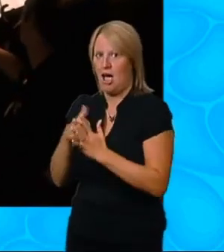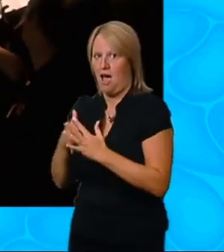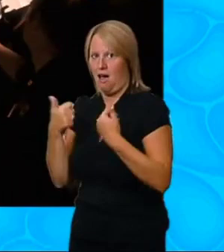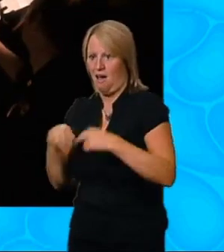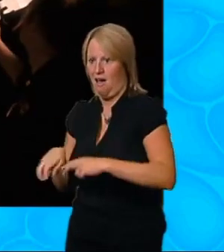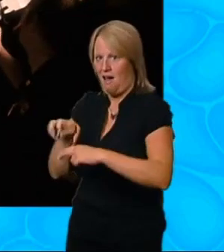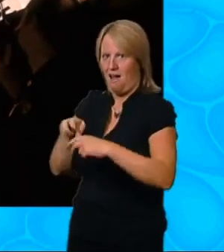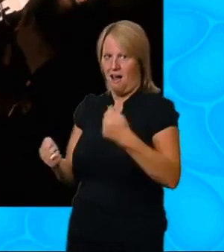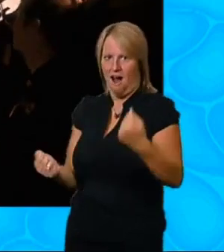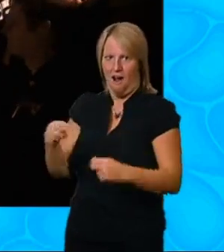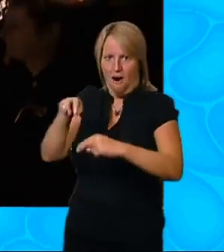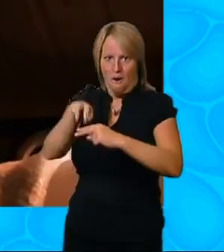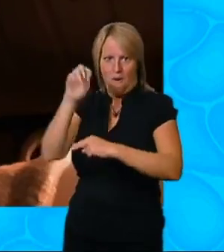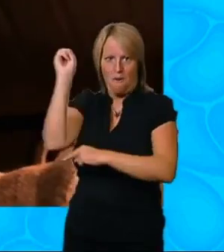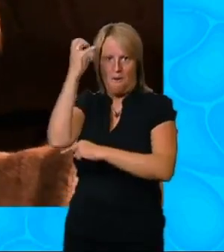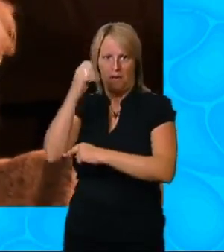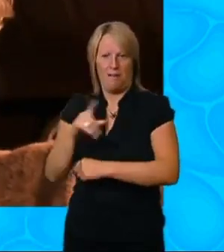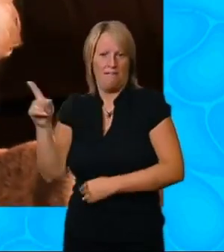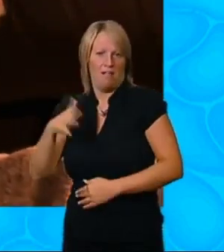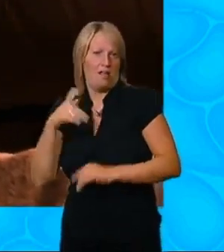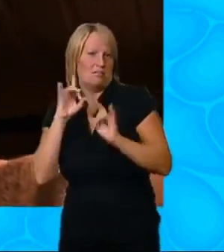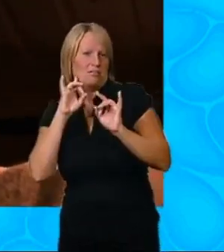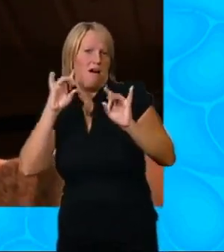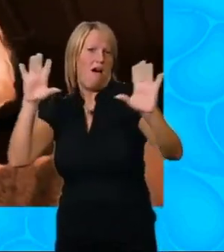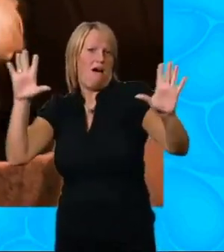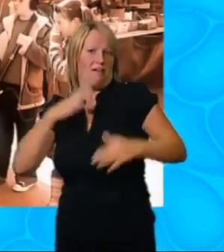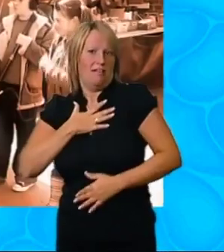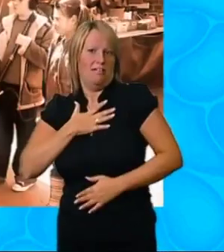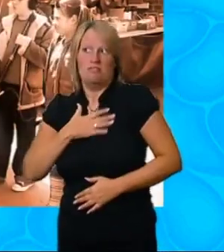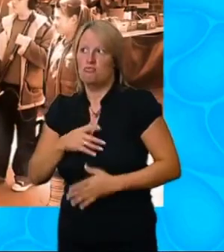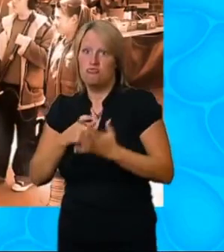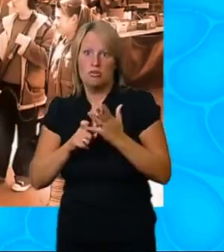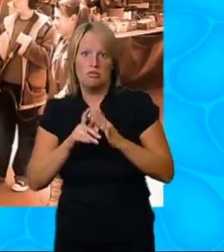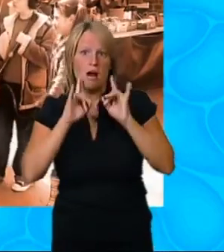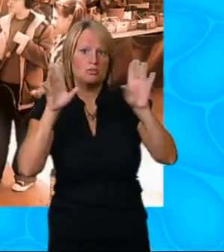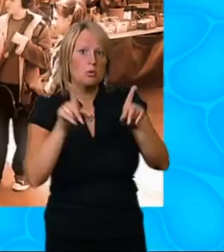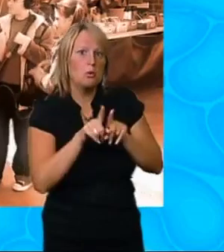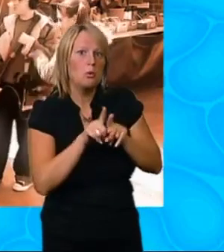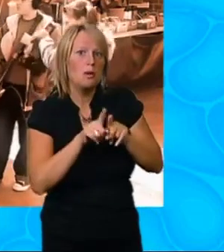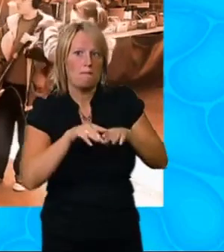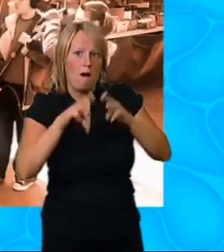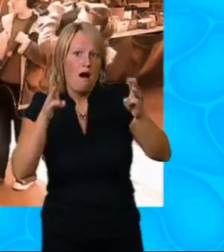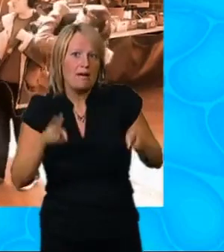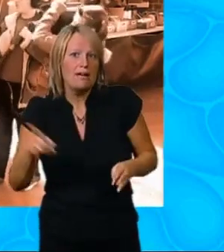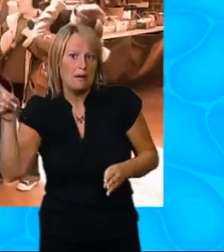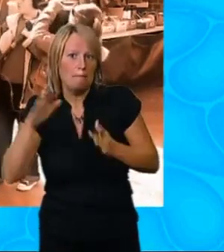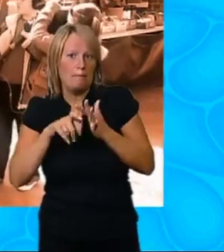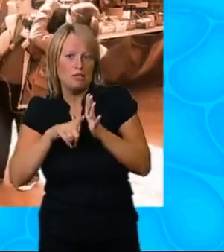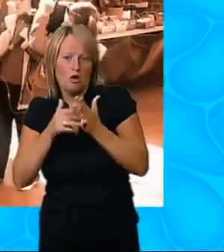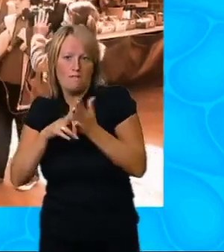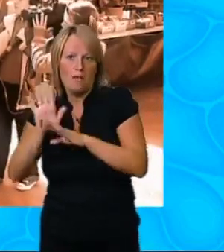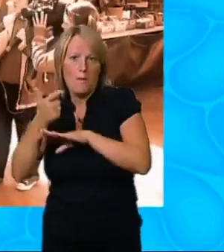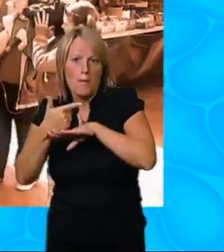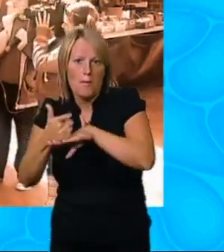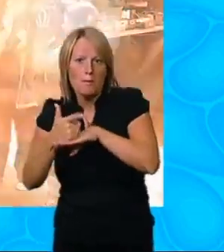sit in the fire engine. He felt like a star. Rudy was a star too at the market in Mickey